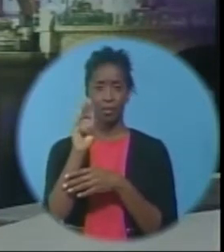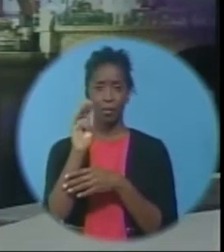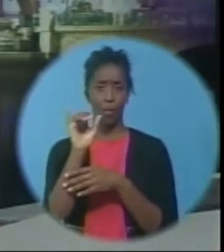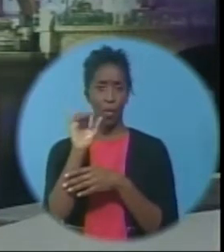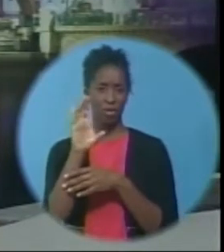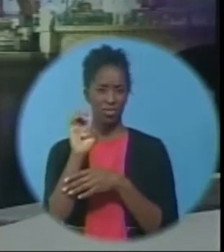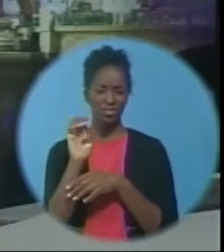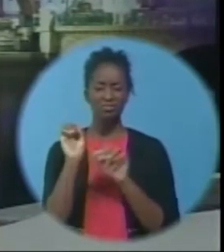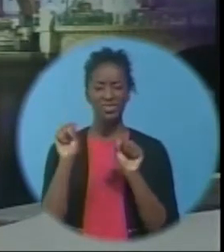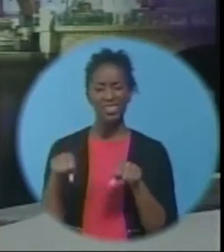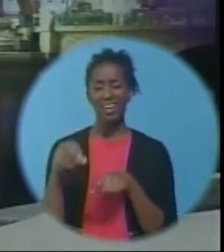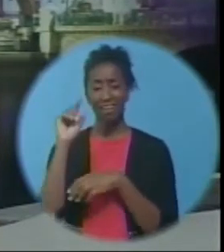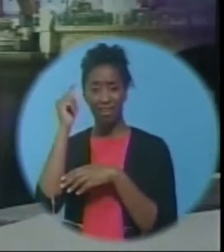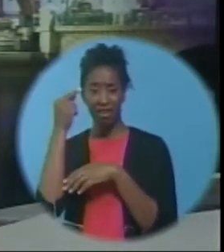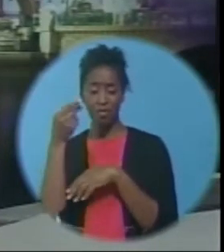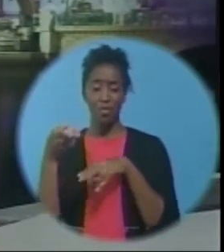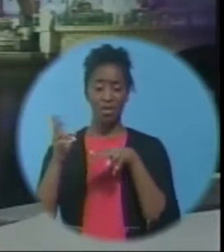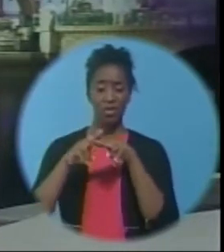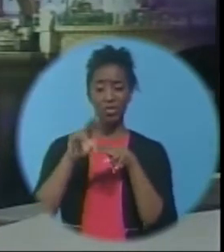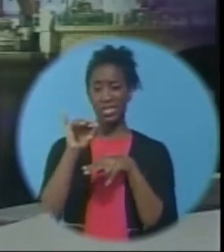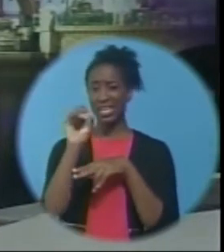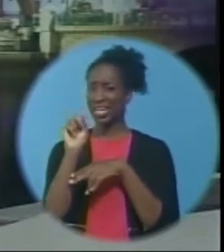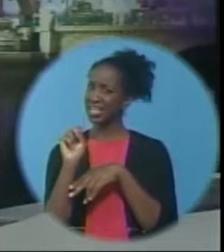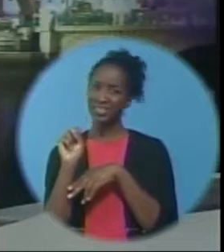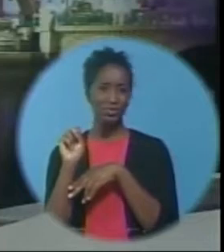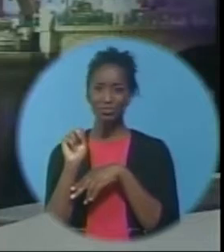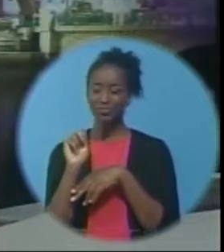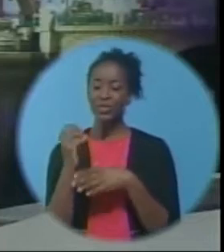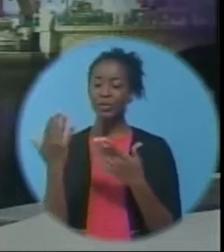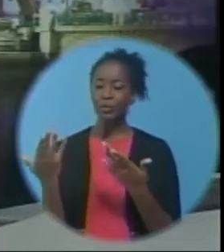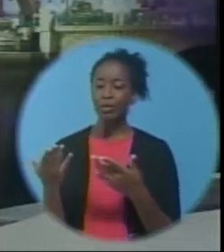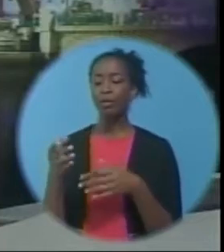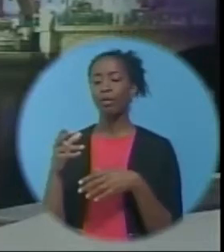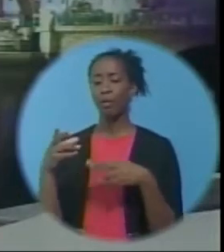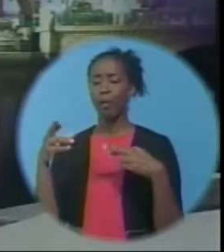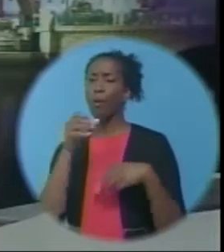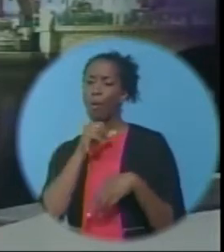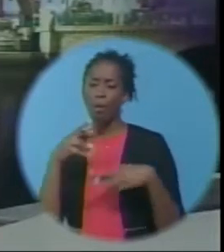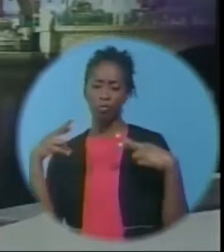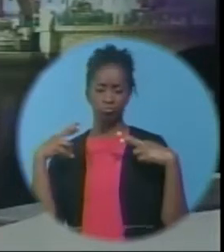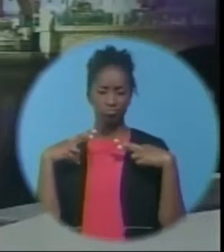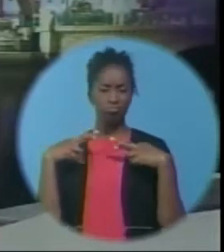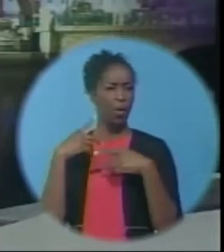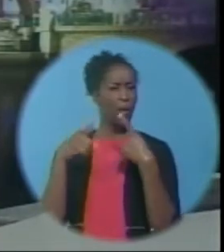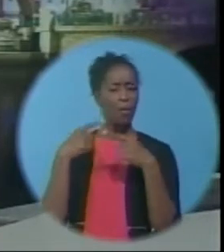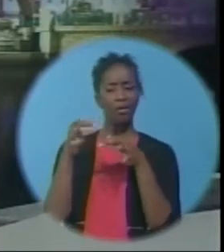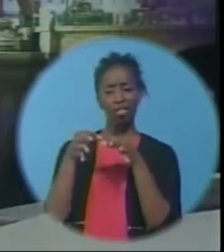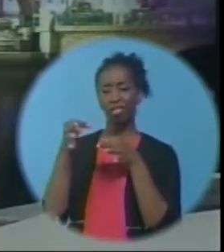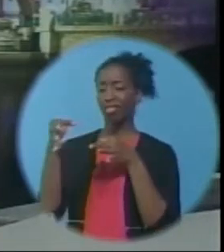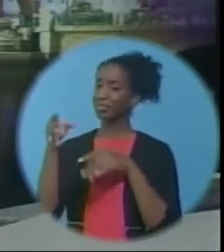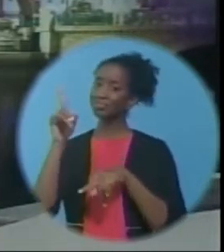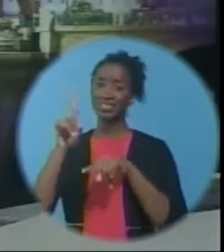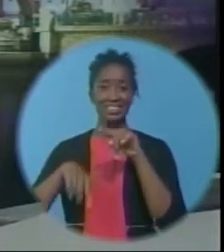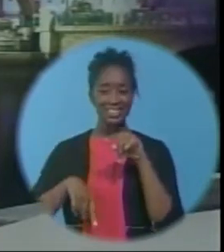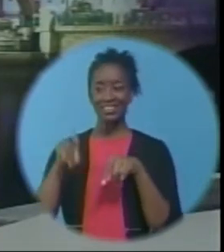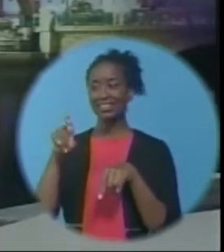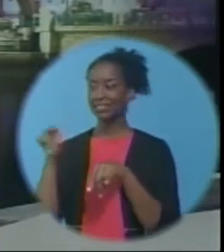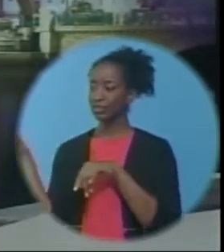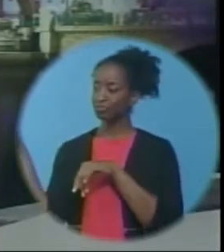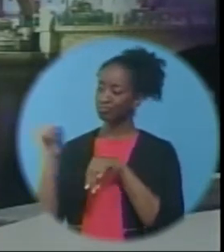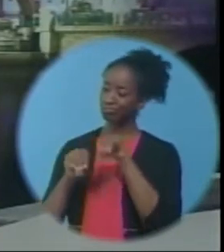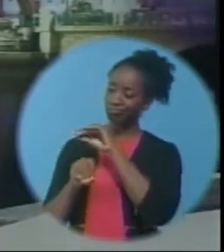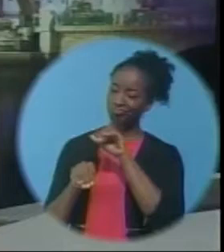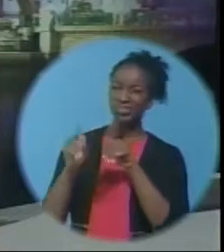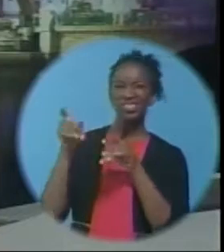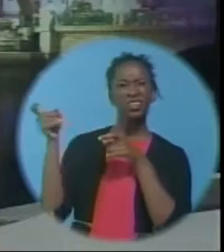for pension, and that migration could be a viable option. But the senator says that it is important that migration is